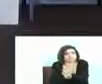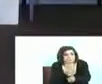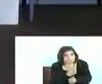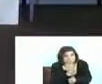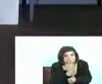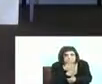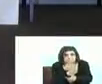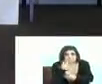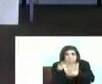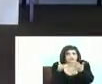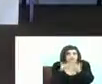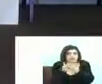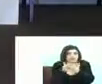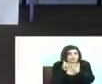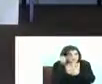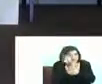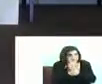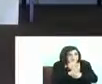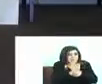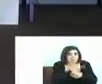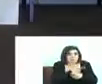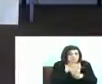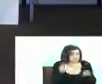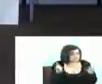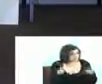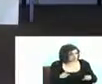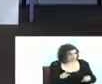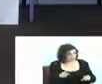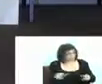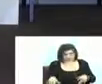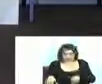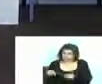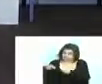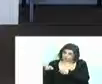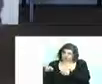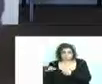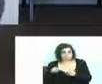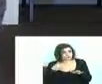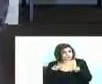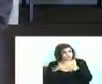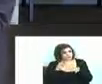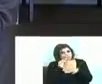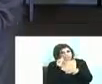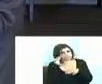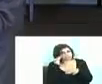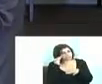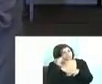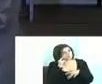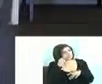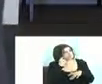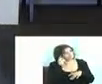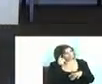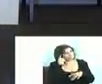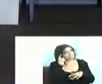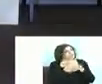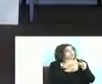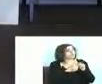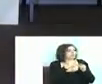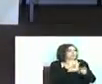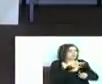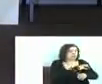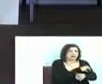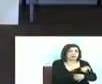siblings. And as I pack my stuff up and I start to walk home, I think about just how